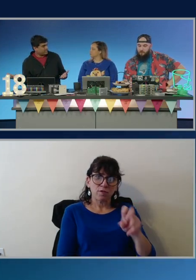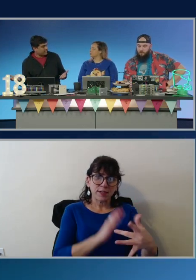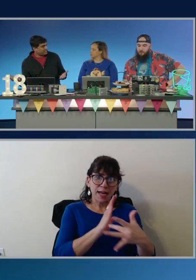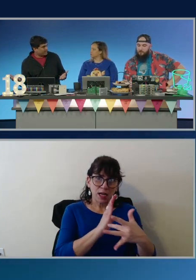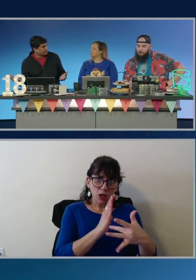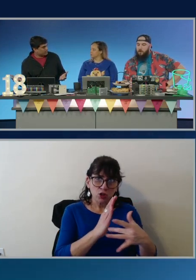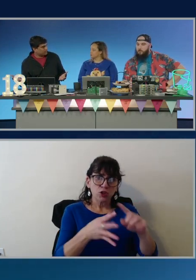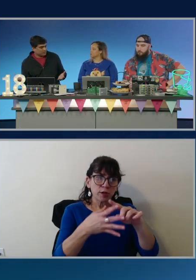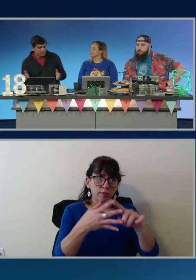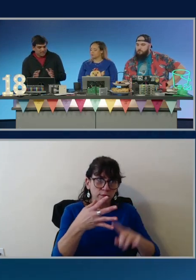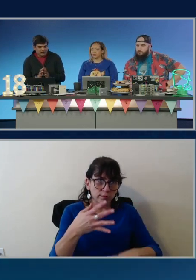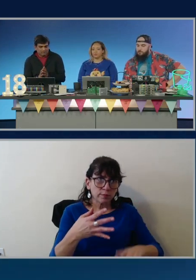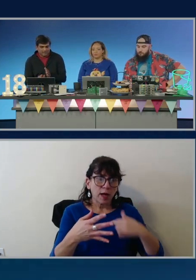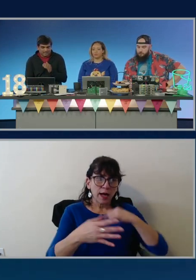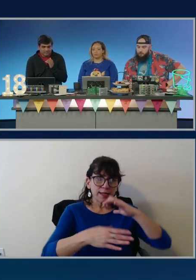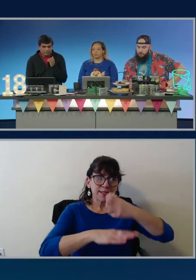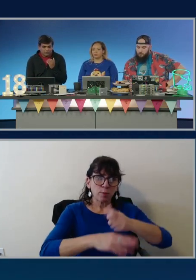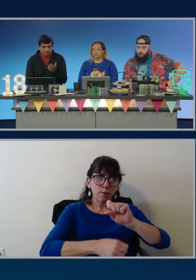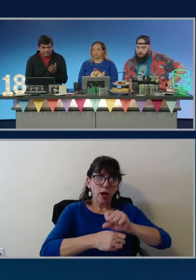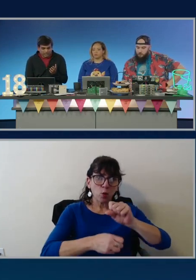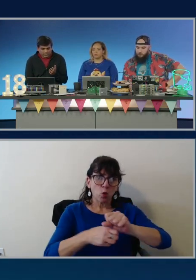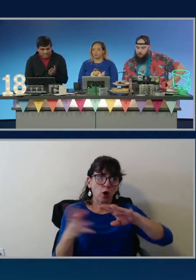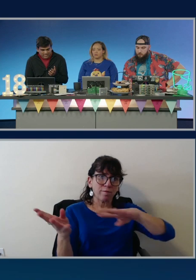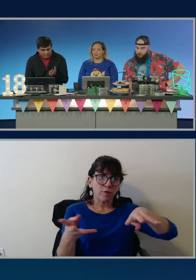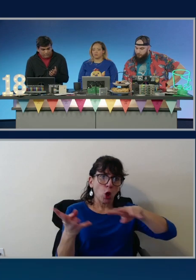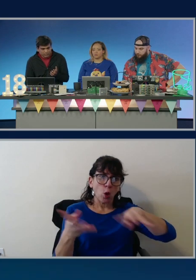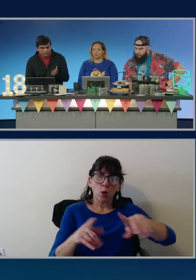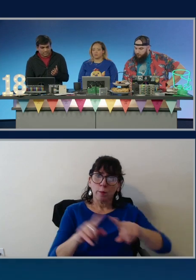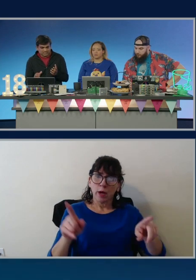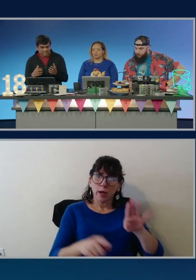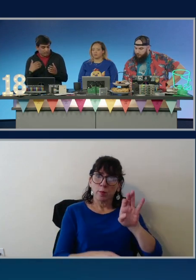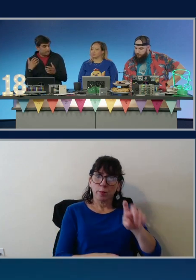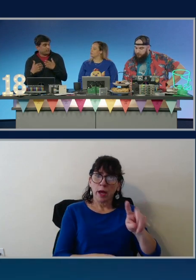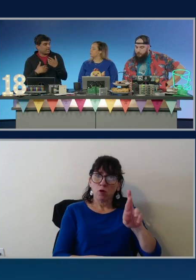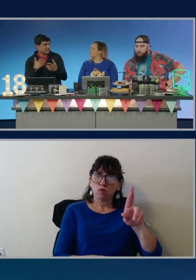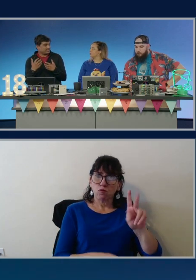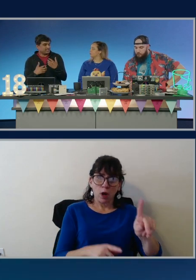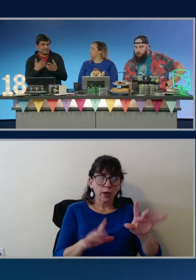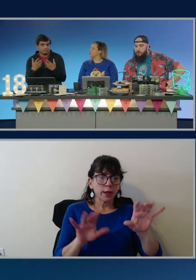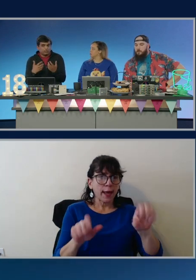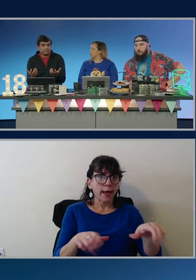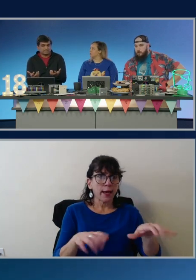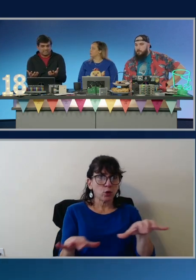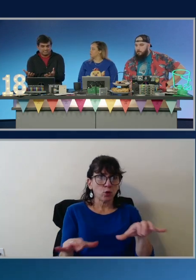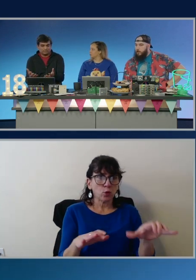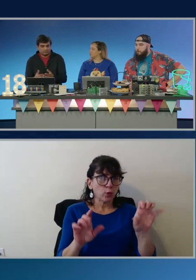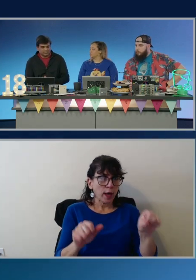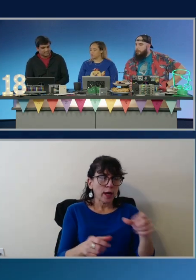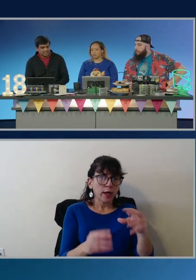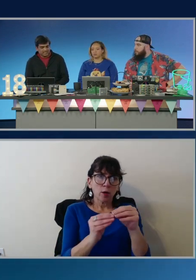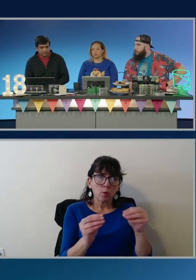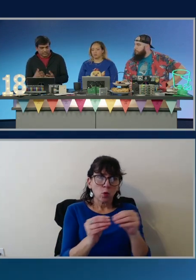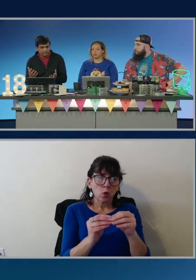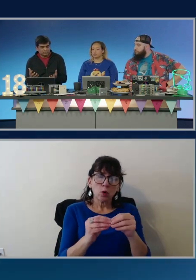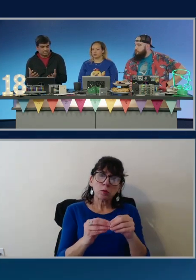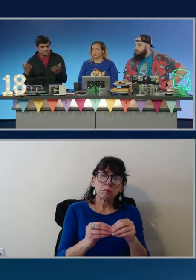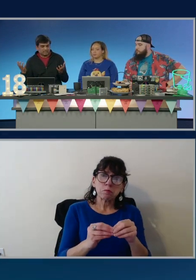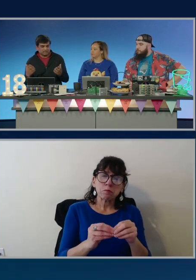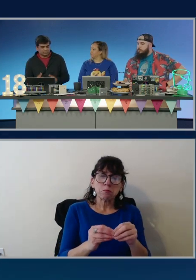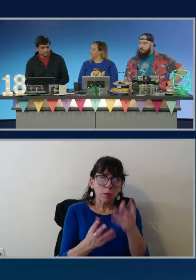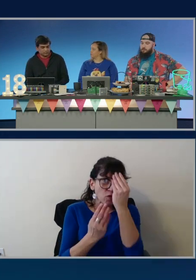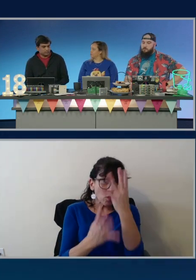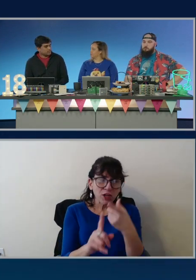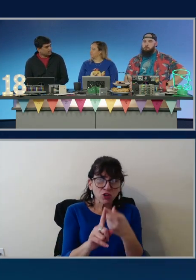my entire workflow. But what Bedrock is able to do is now you can get more insights from this, and you can use